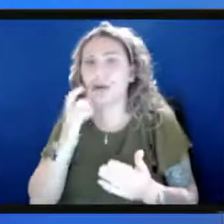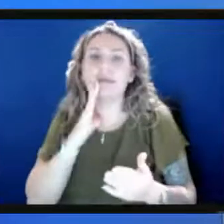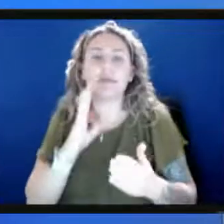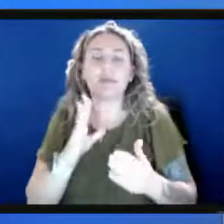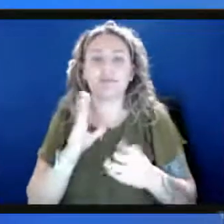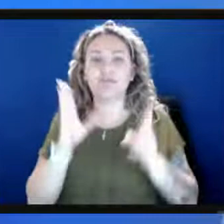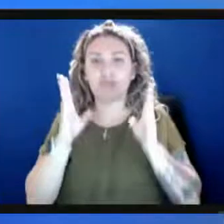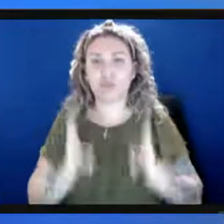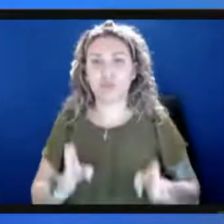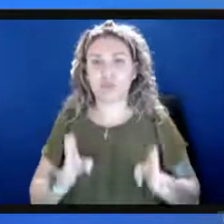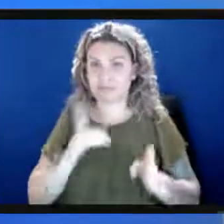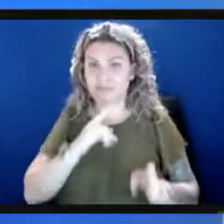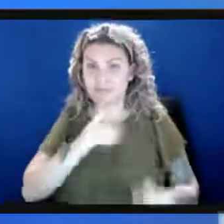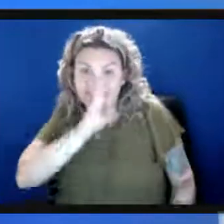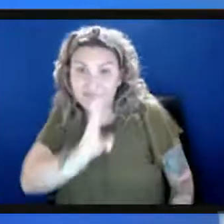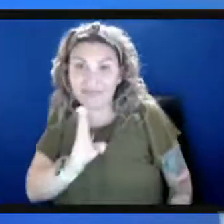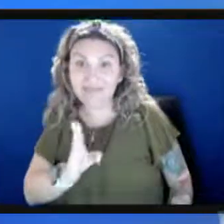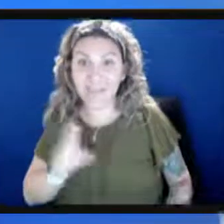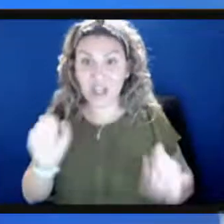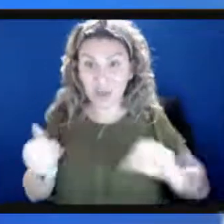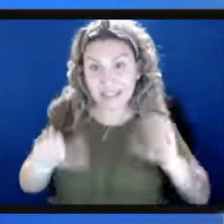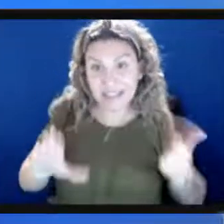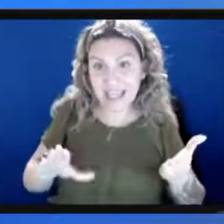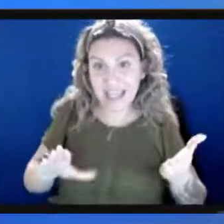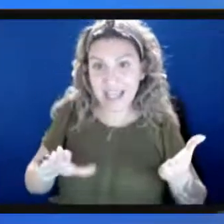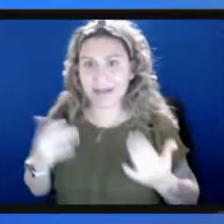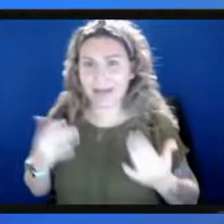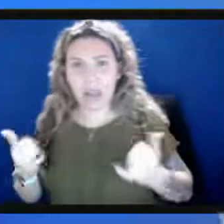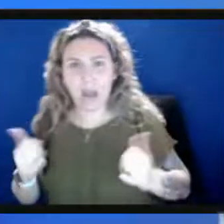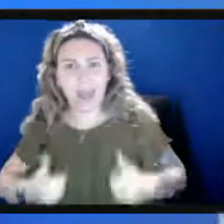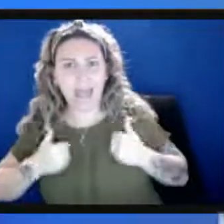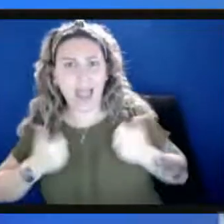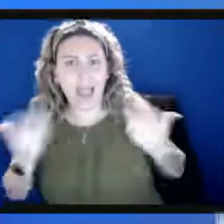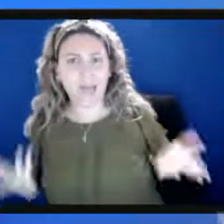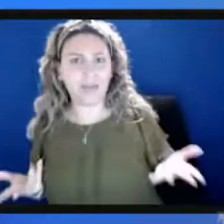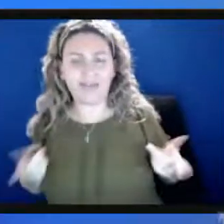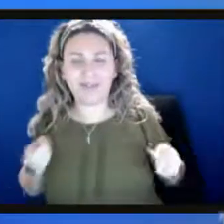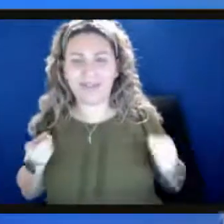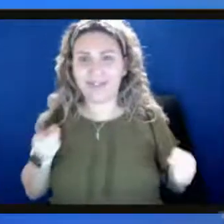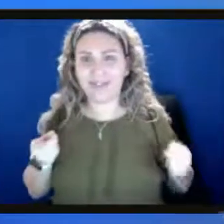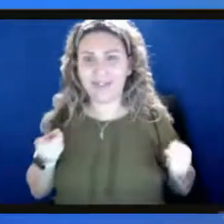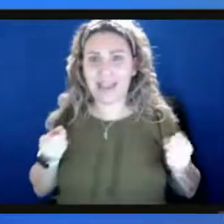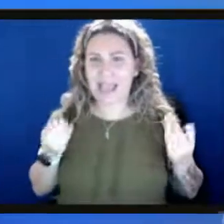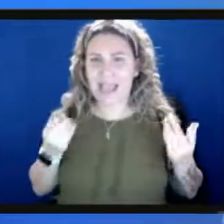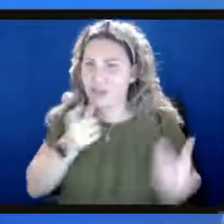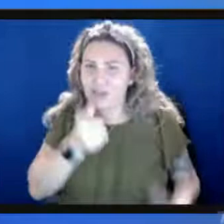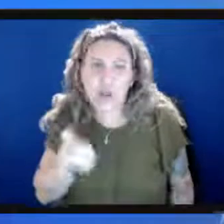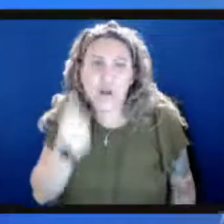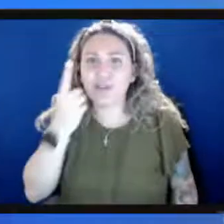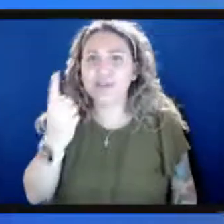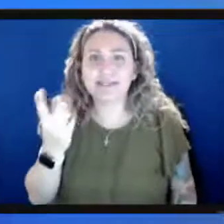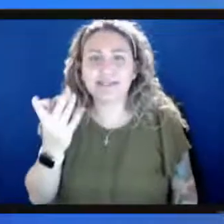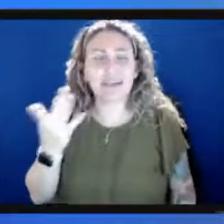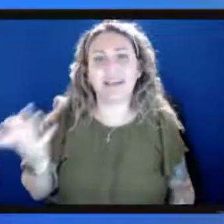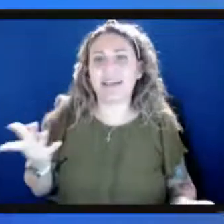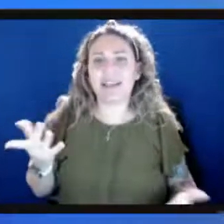mean, let's be blunt. They could be dead and now they're alive. I don't understand this question. I mean, Narcan saves